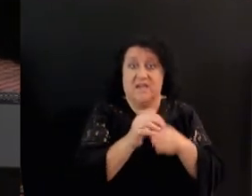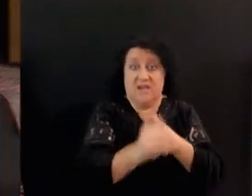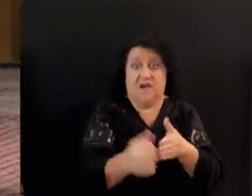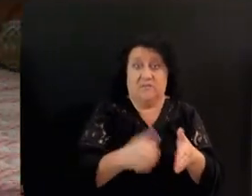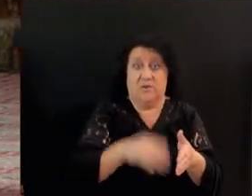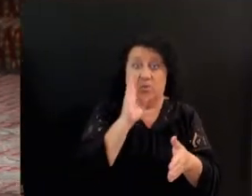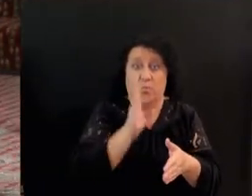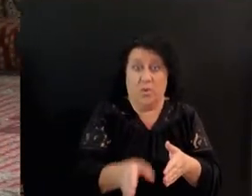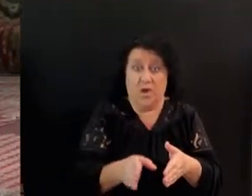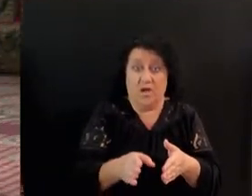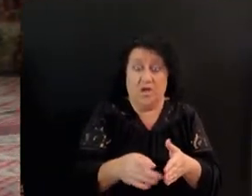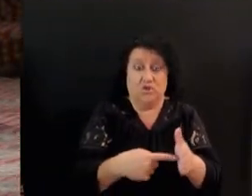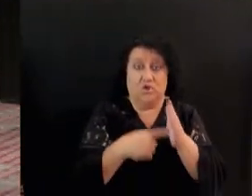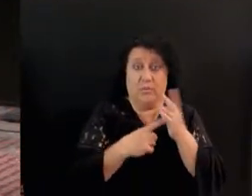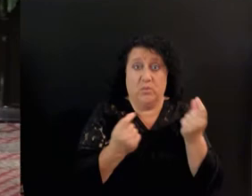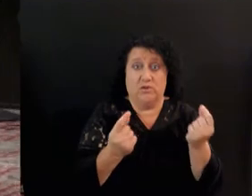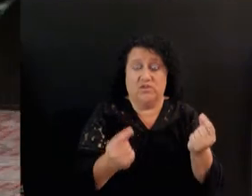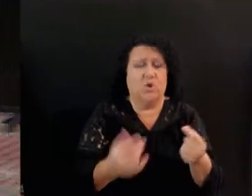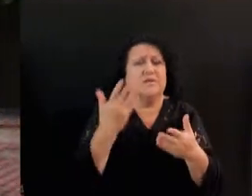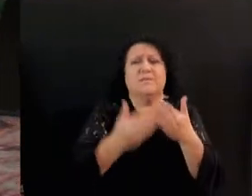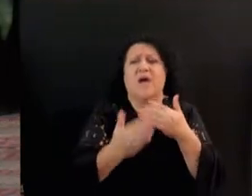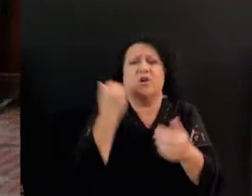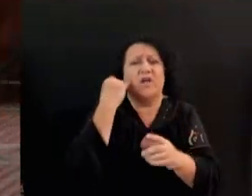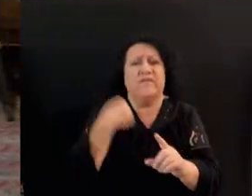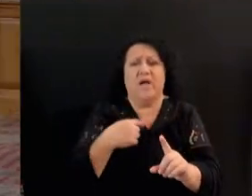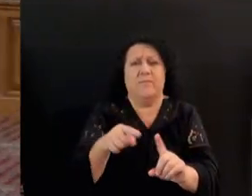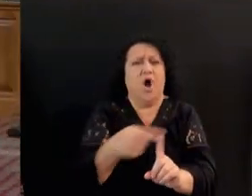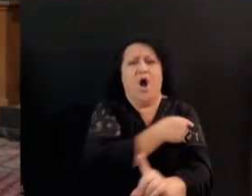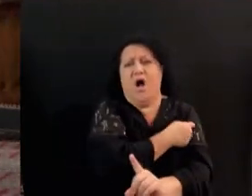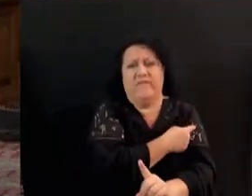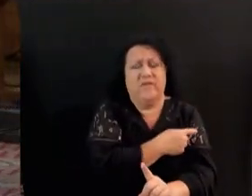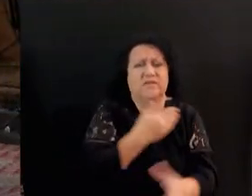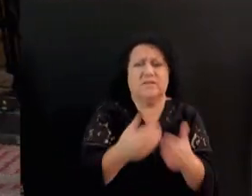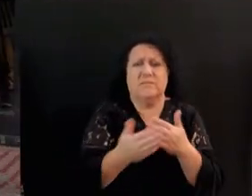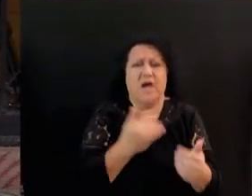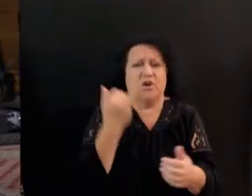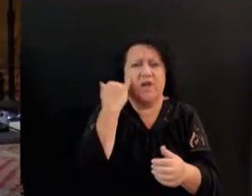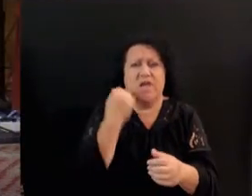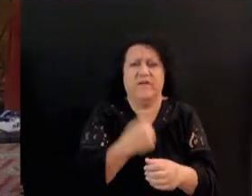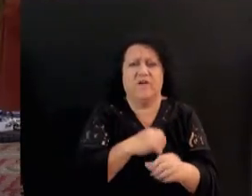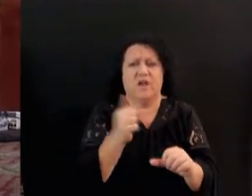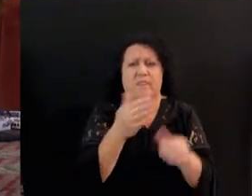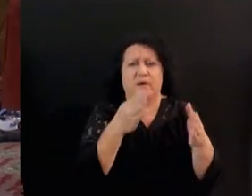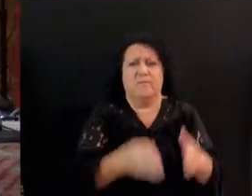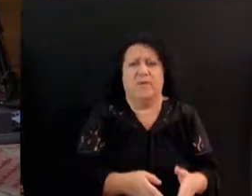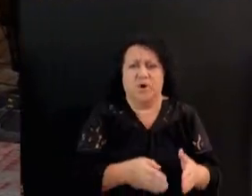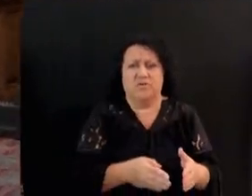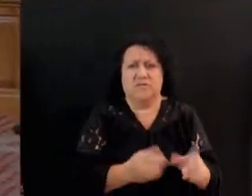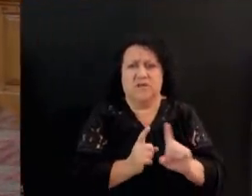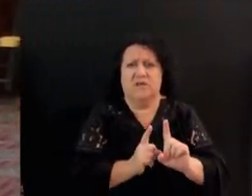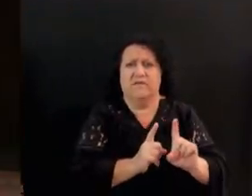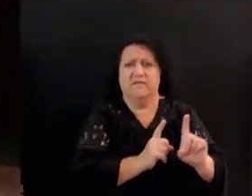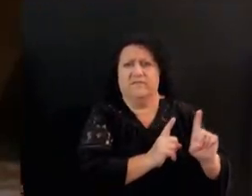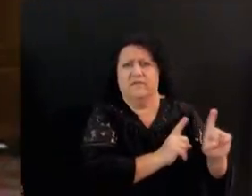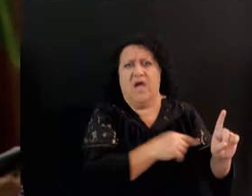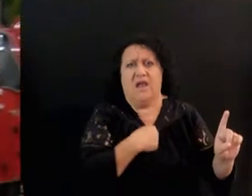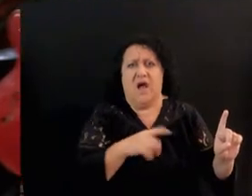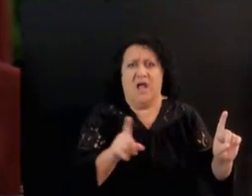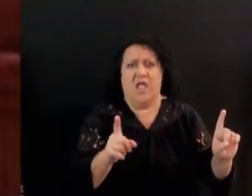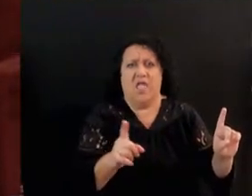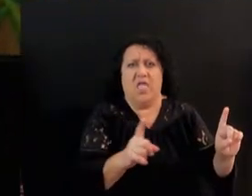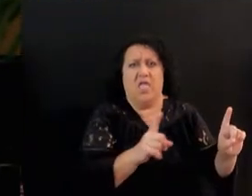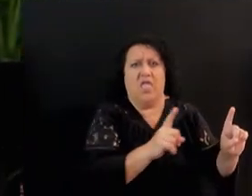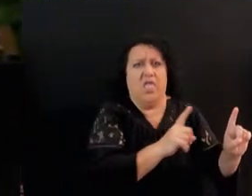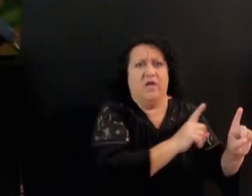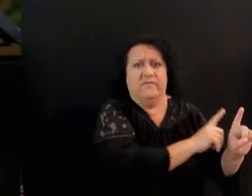matter how I have strayed, no matter who has led me astray, no matter who I have followed that was not him. He will bring me back. He will